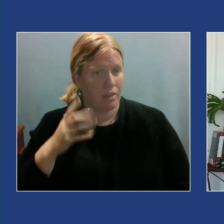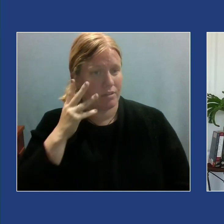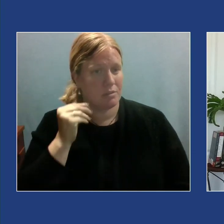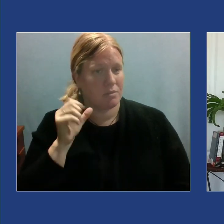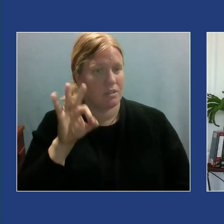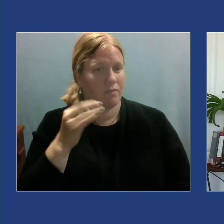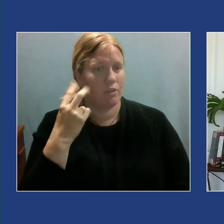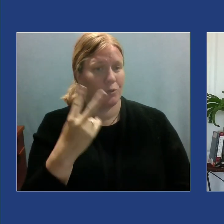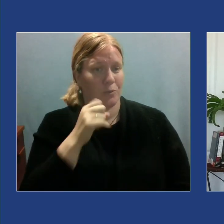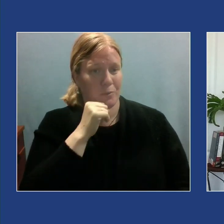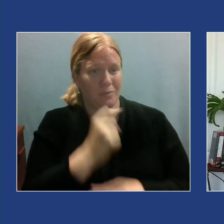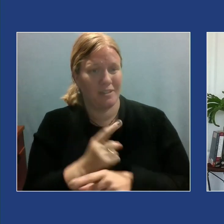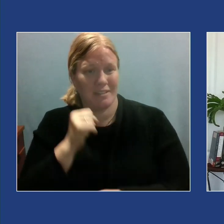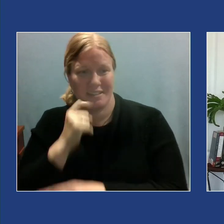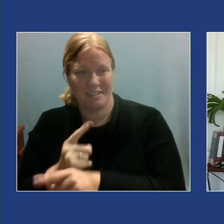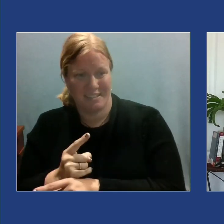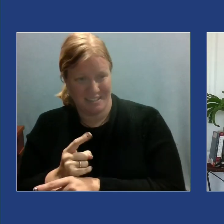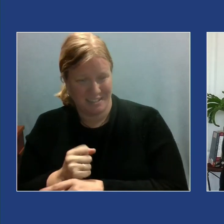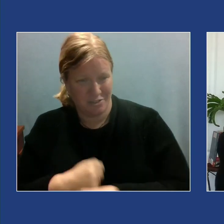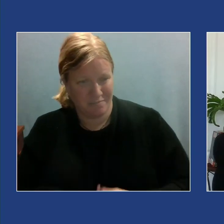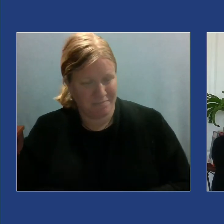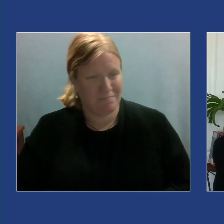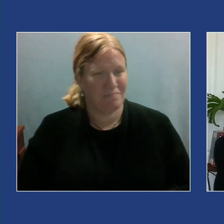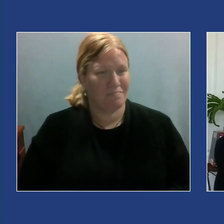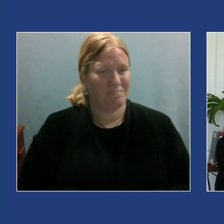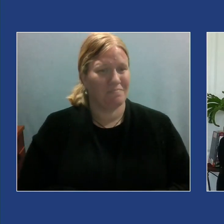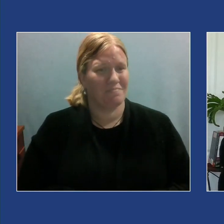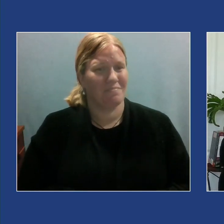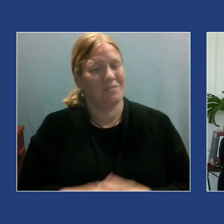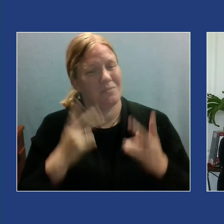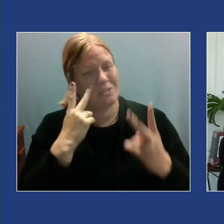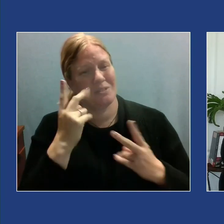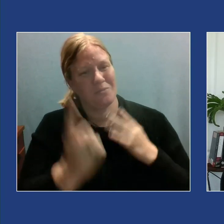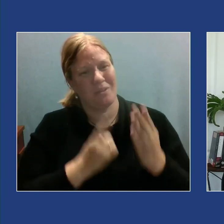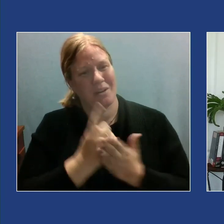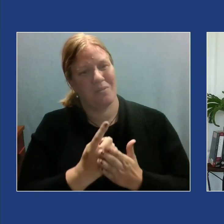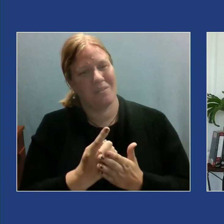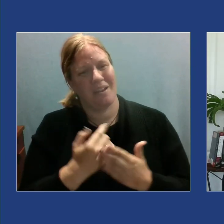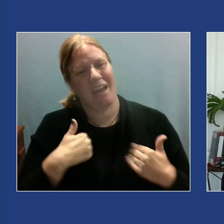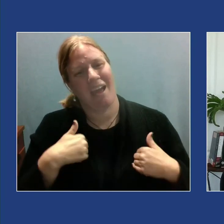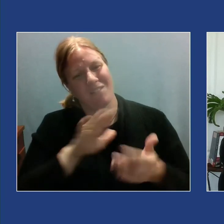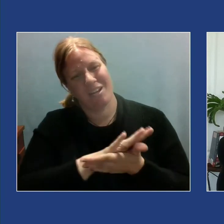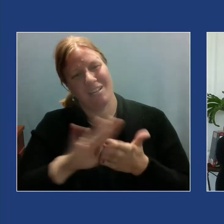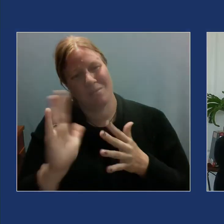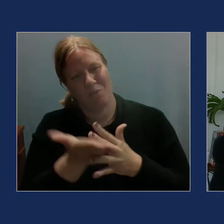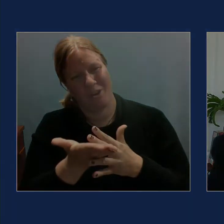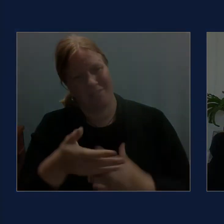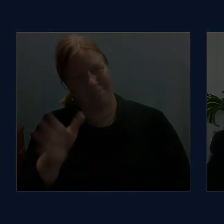sisters, Nama and Bria Paley. So we'll see you in an hour. Have a nice break.